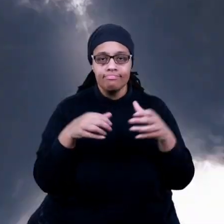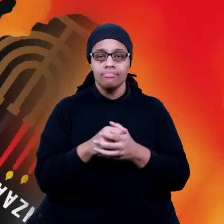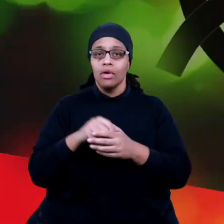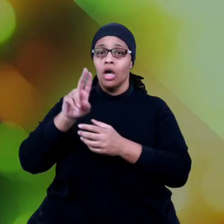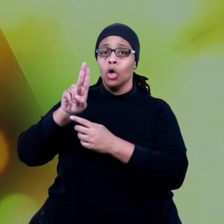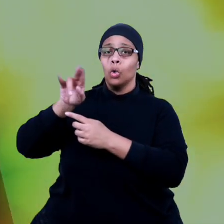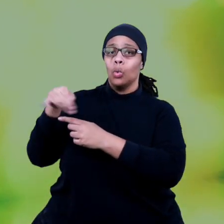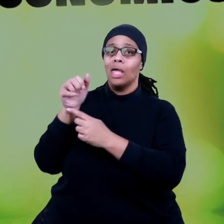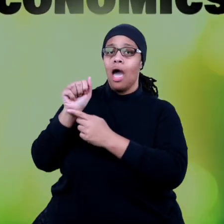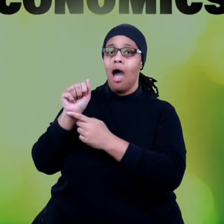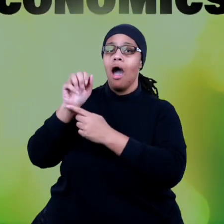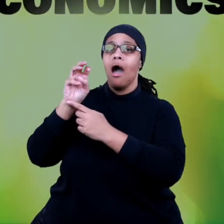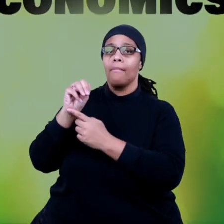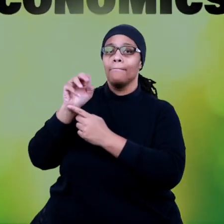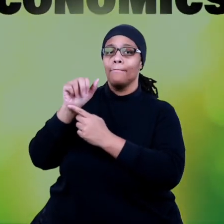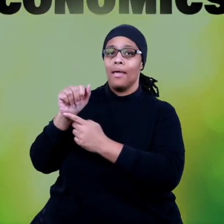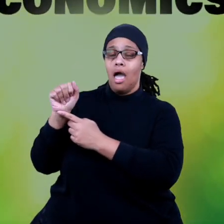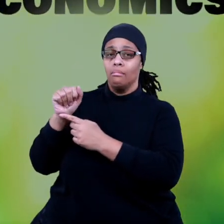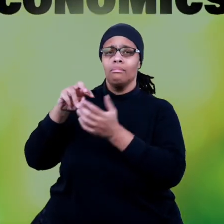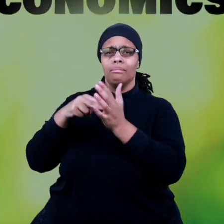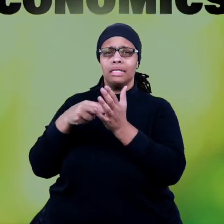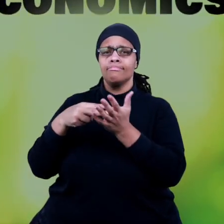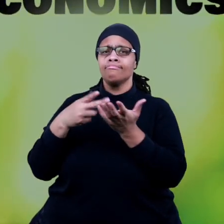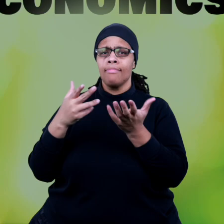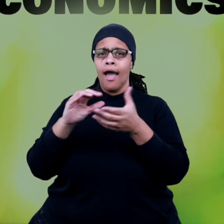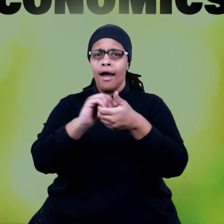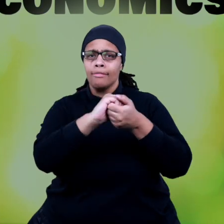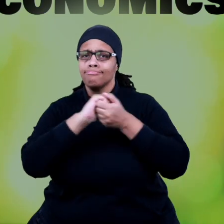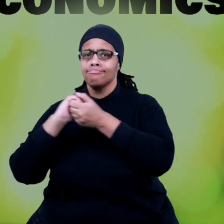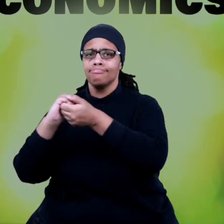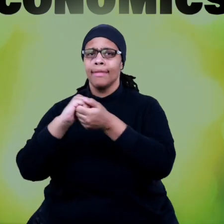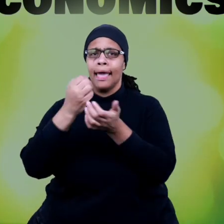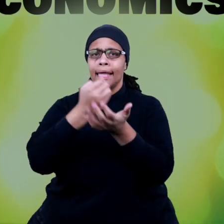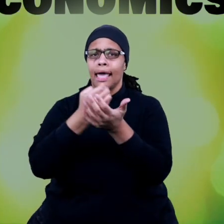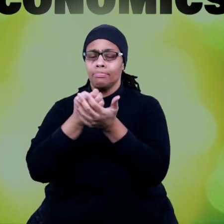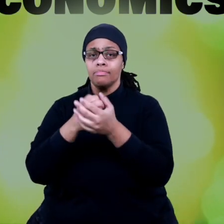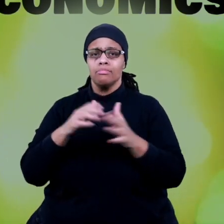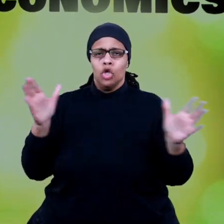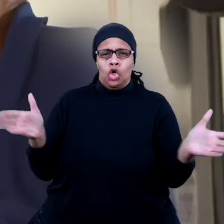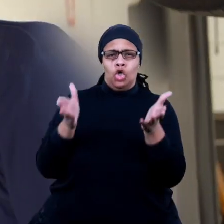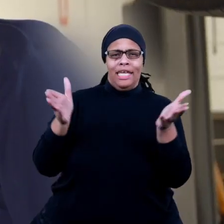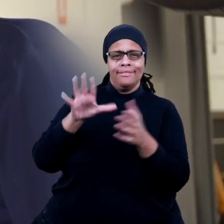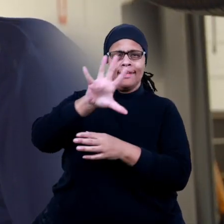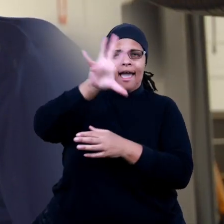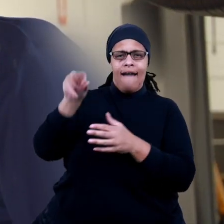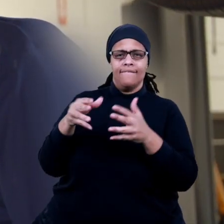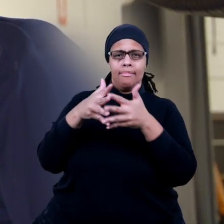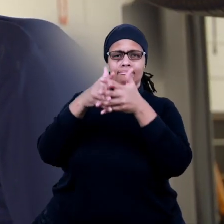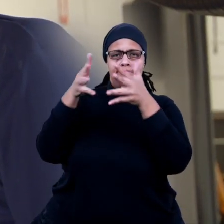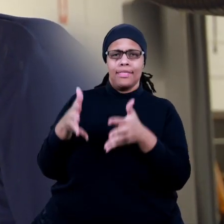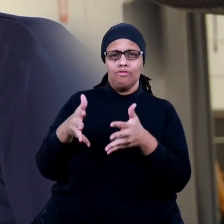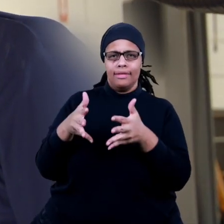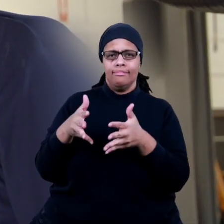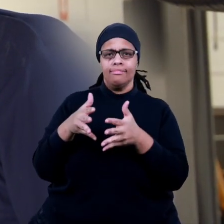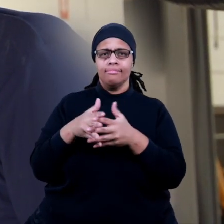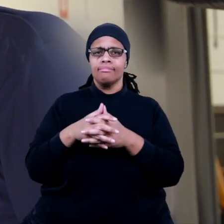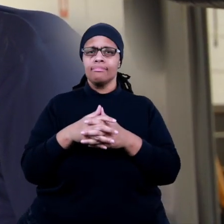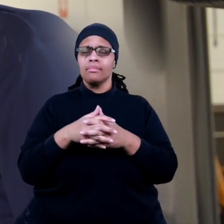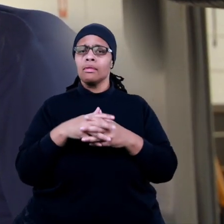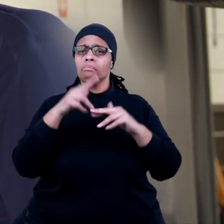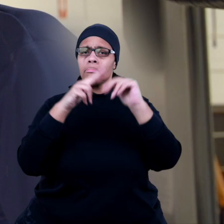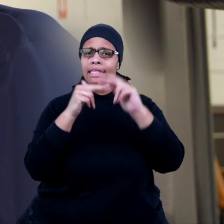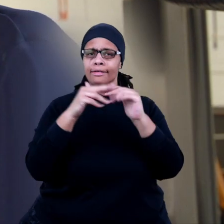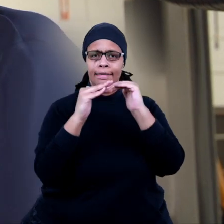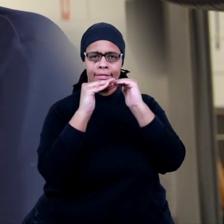together. Ujima means cooperative economics. This principle encourages African